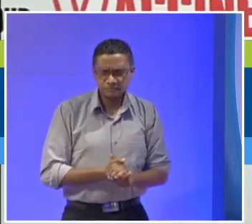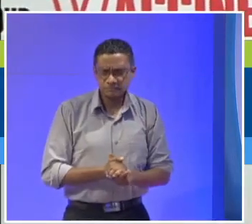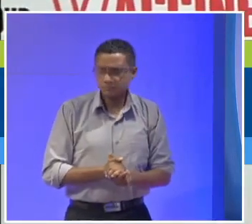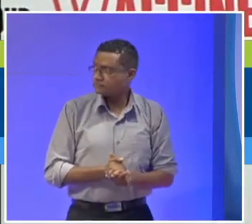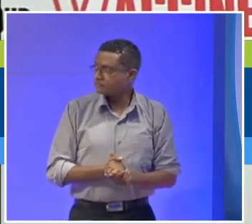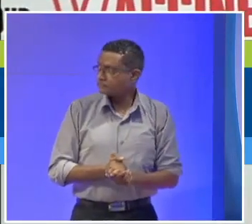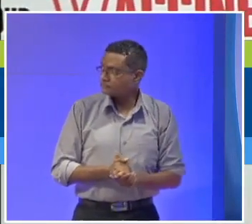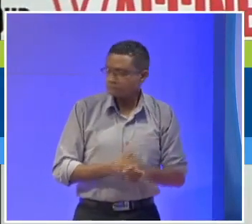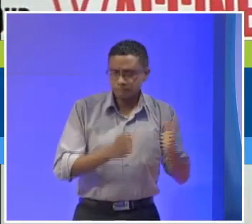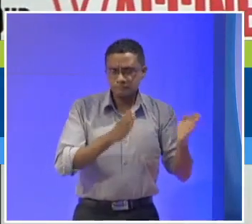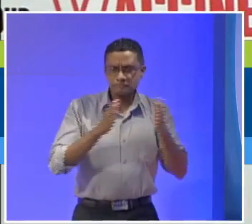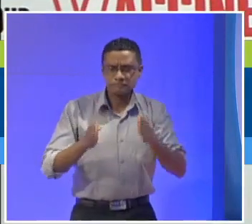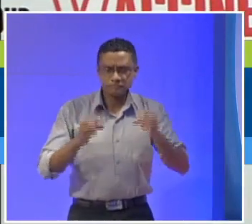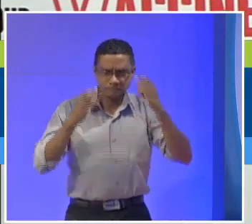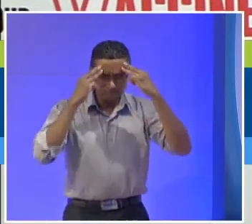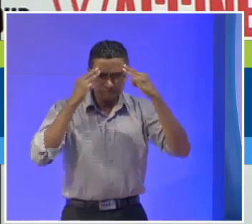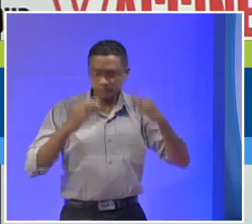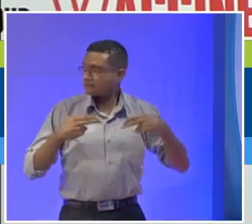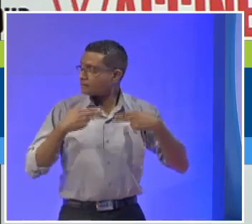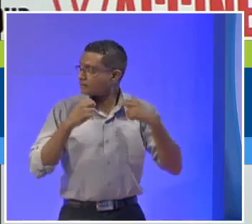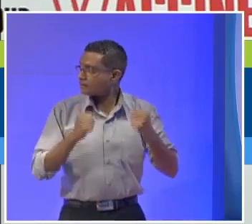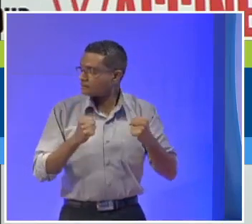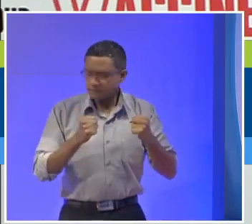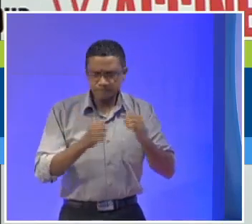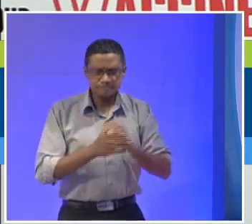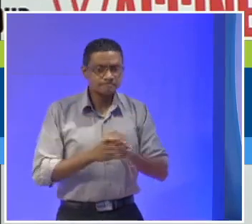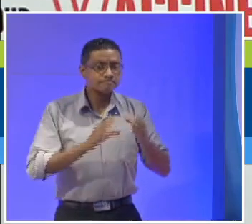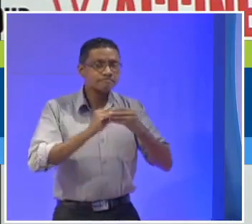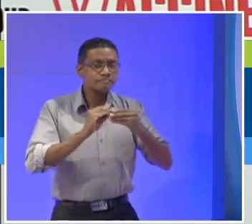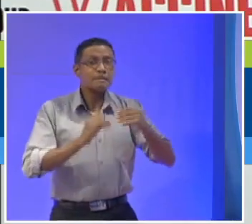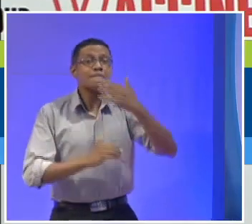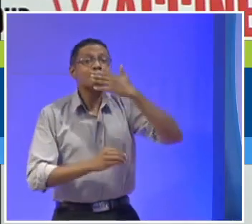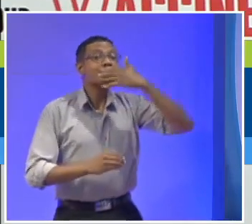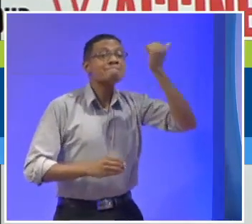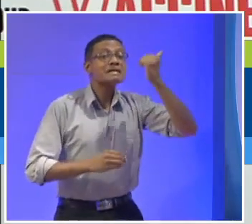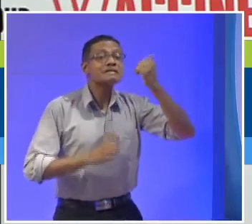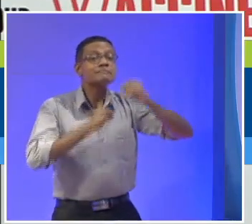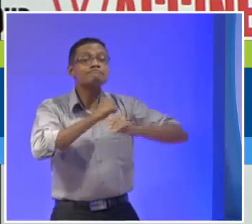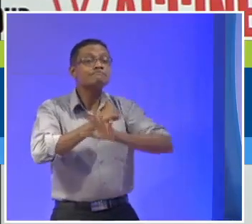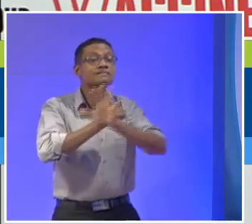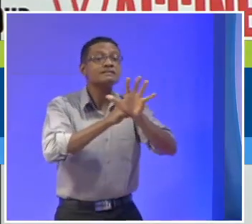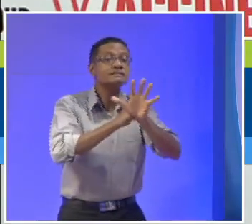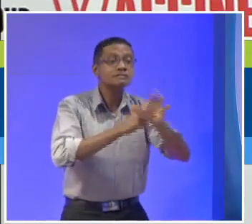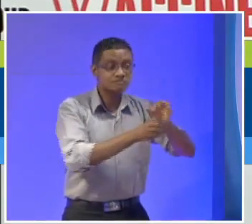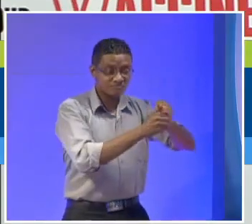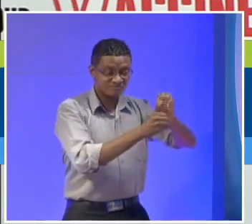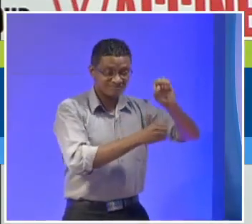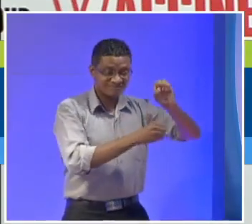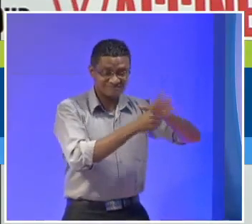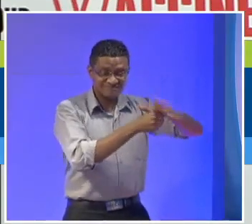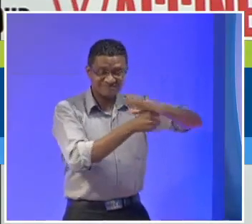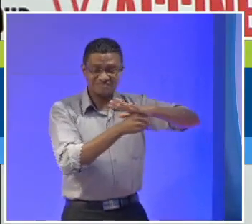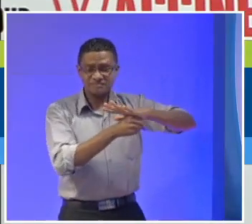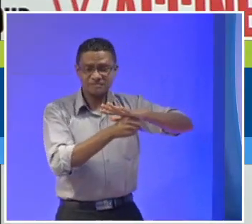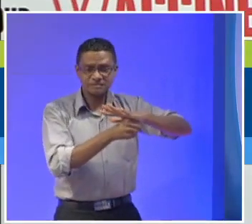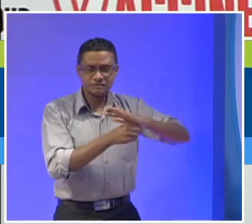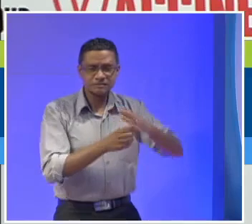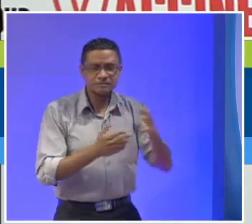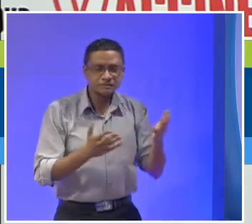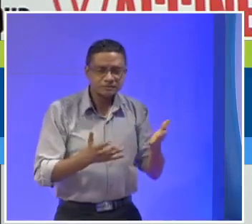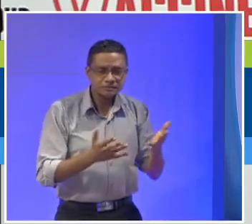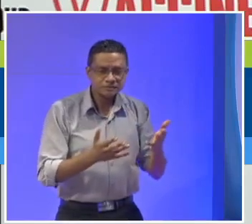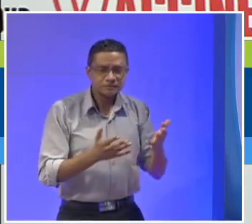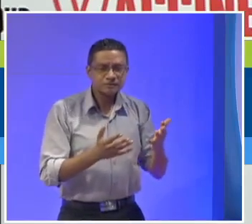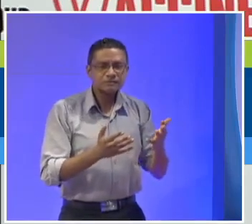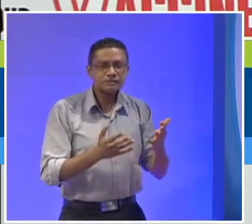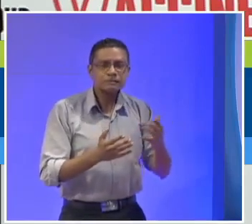evidence around the world shows that one of the best protection against the Omicron variant is that third shot. Yes. Right? So let's